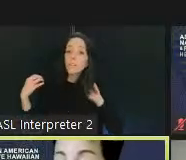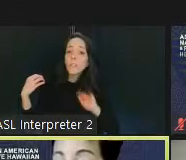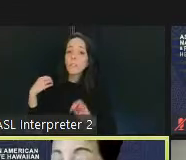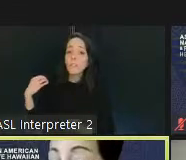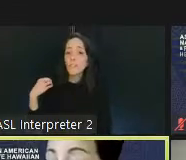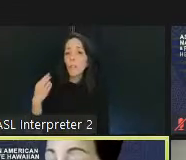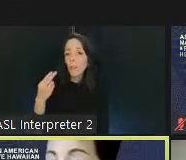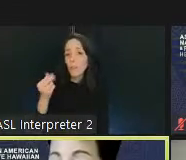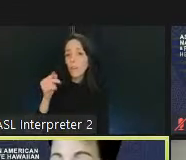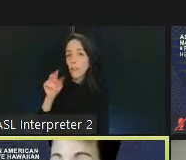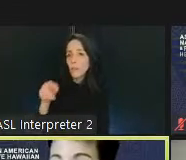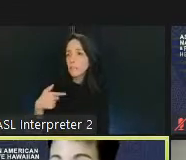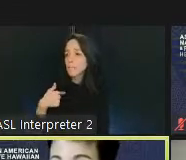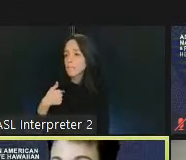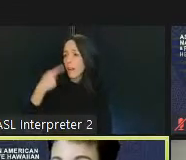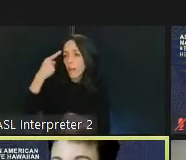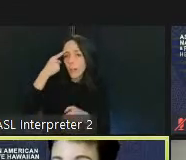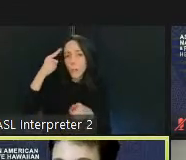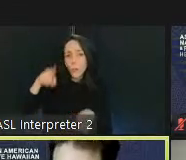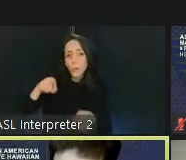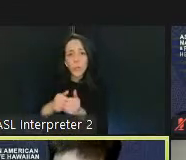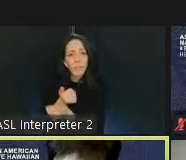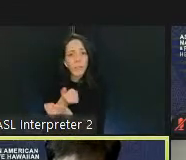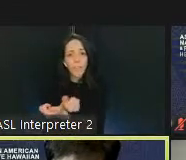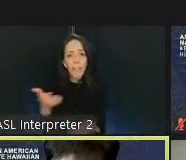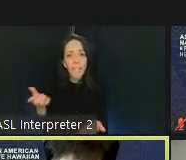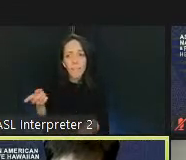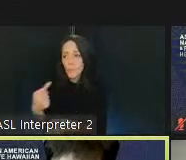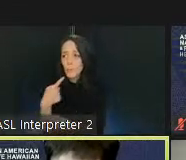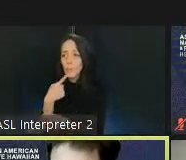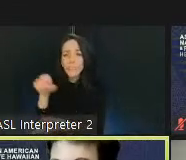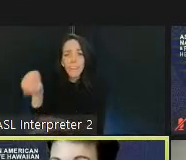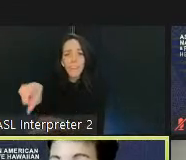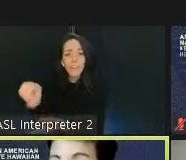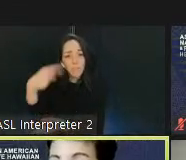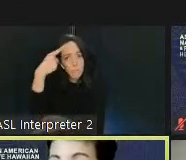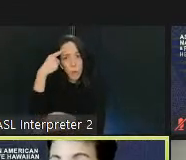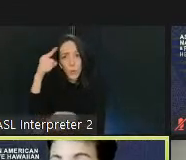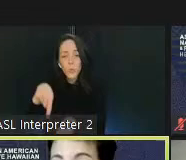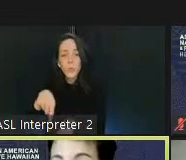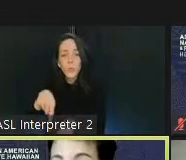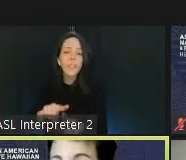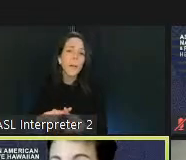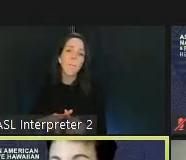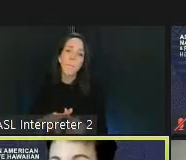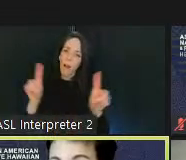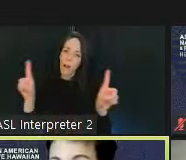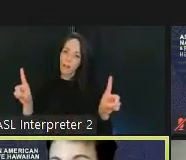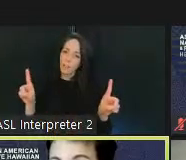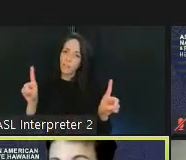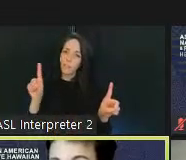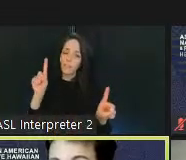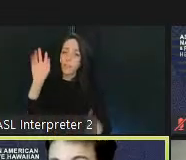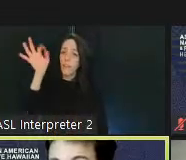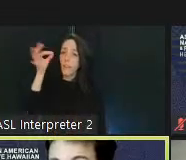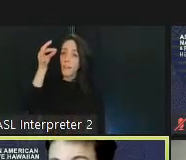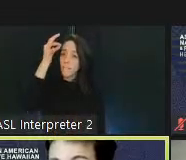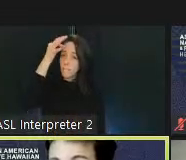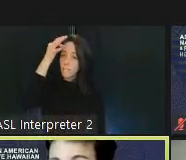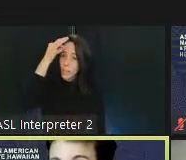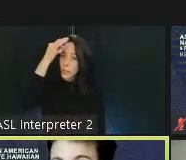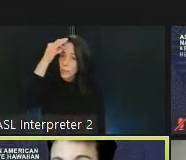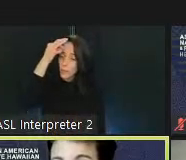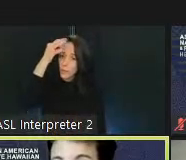all that you've said here, Commissioner Willie. But I think given the federal